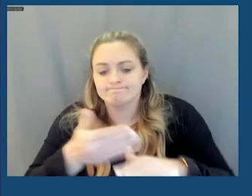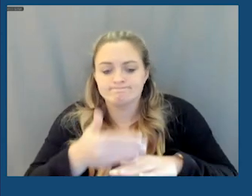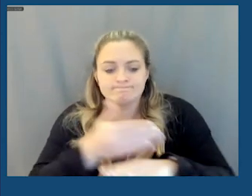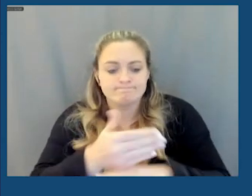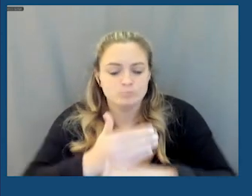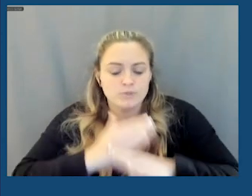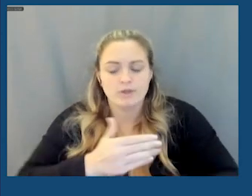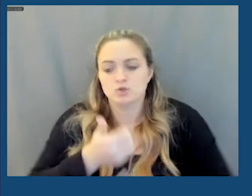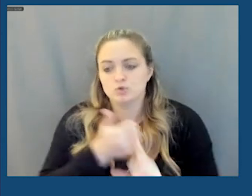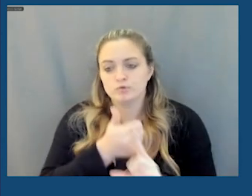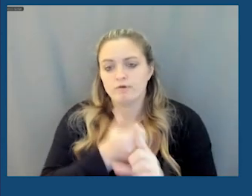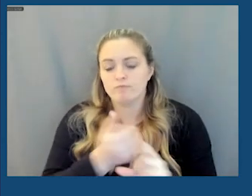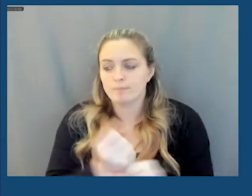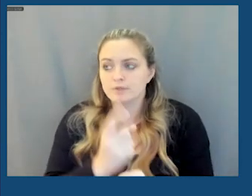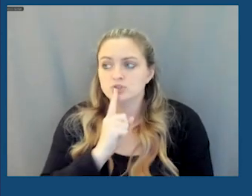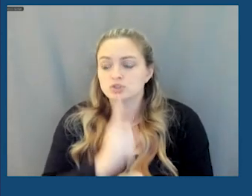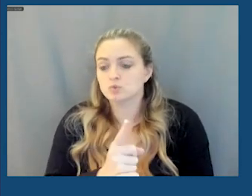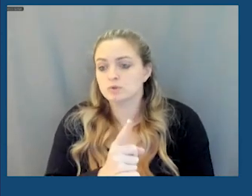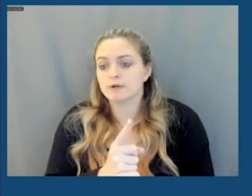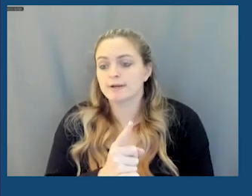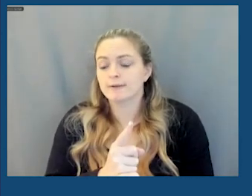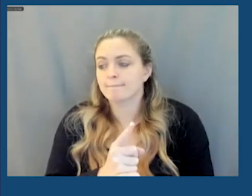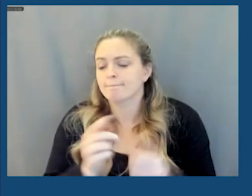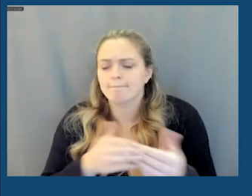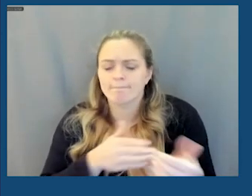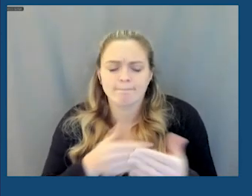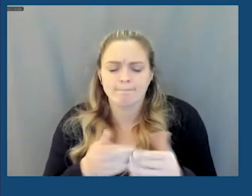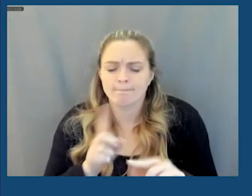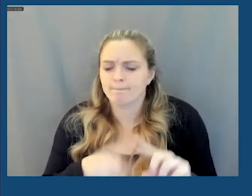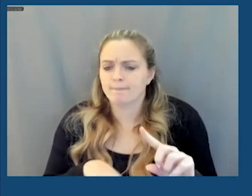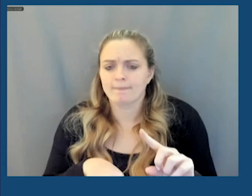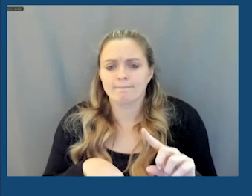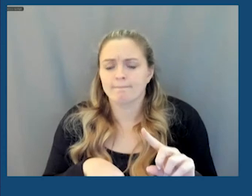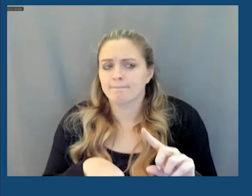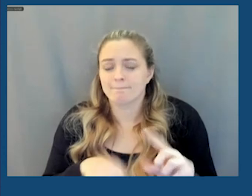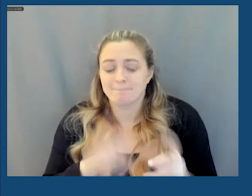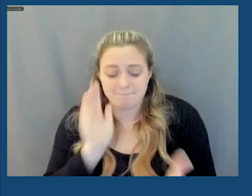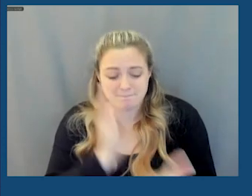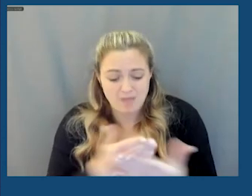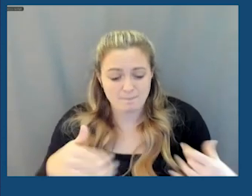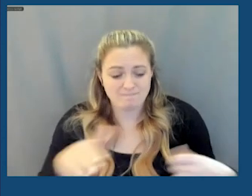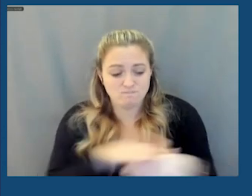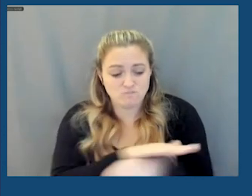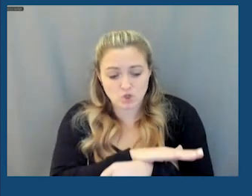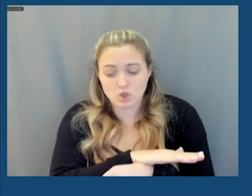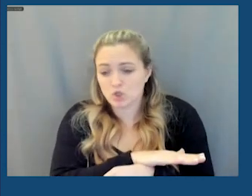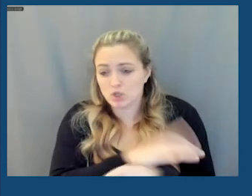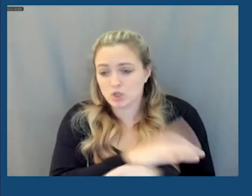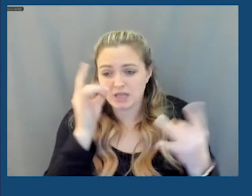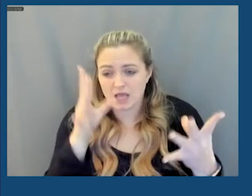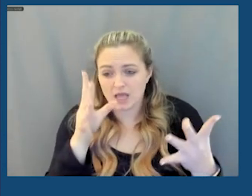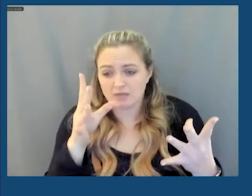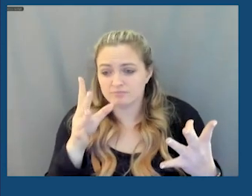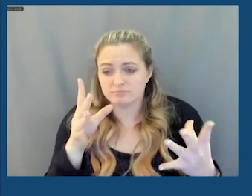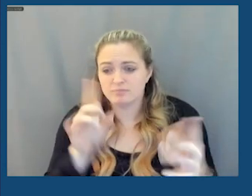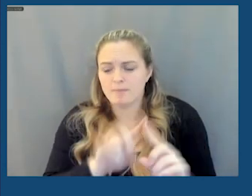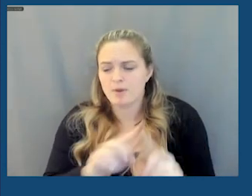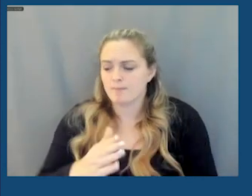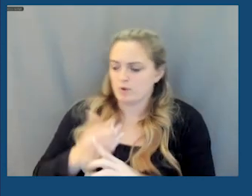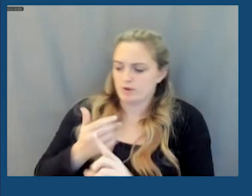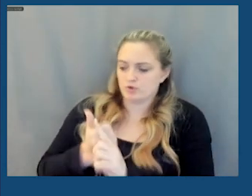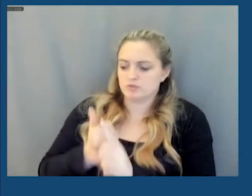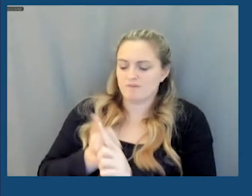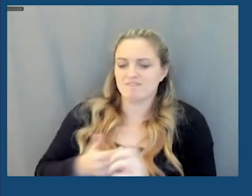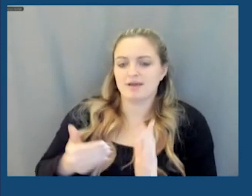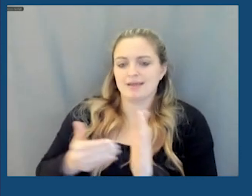ourselves and to ensure that even if we cannot vanquish hate in totality, that at least we can protect ourselves against